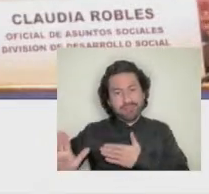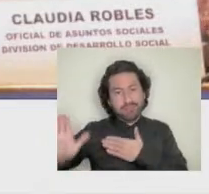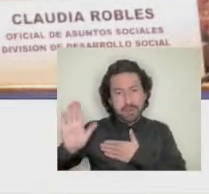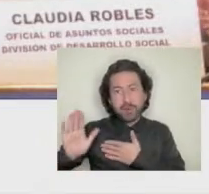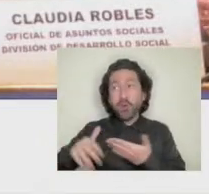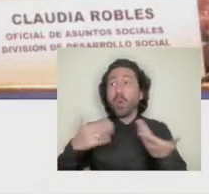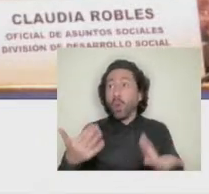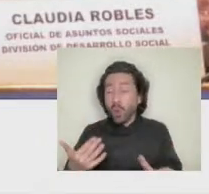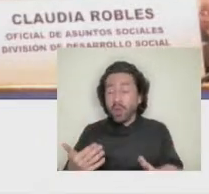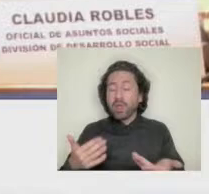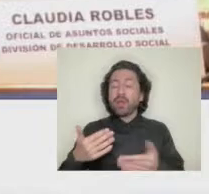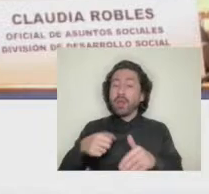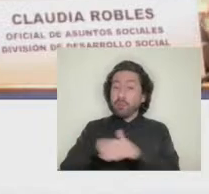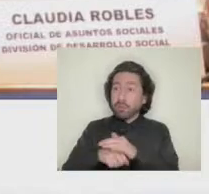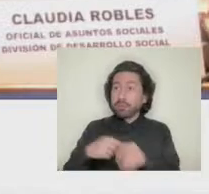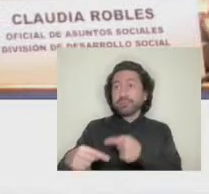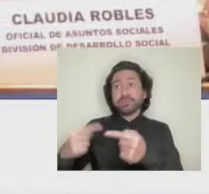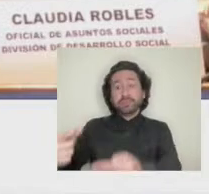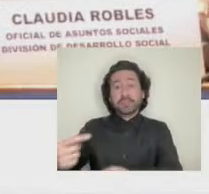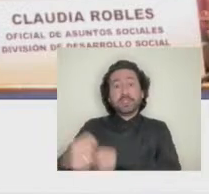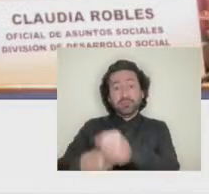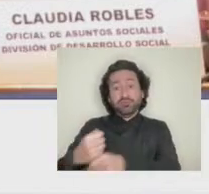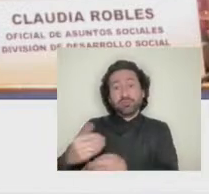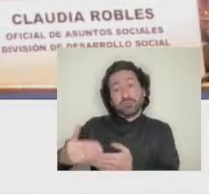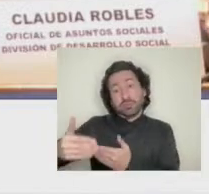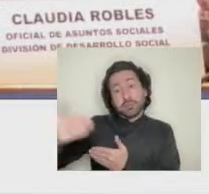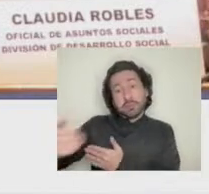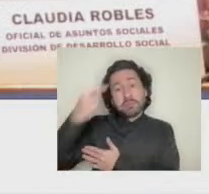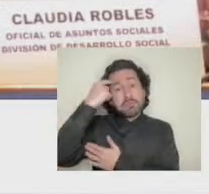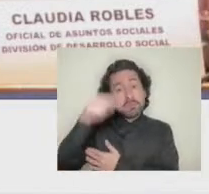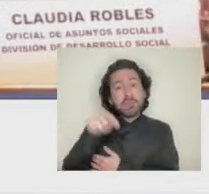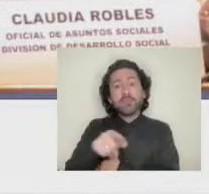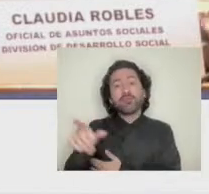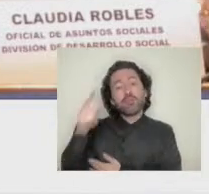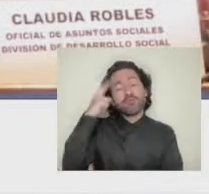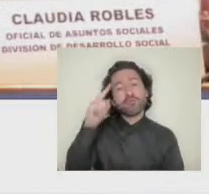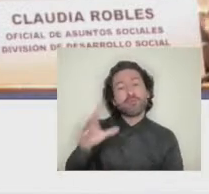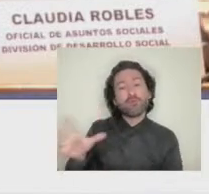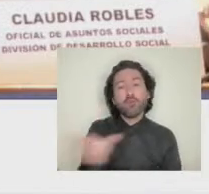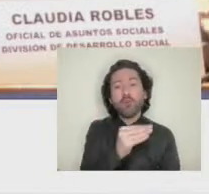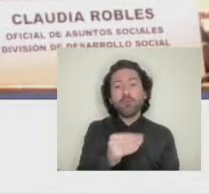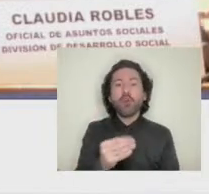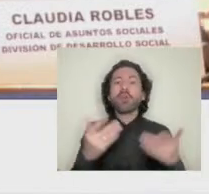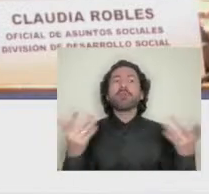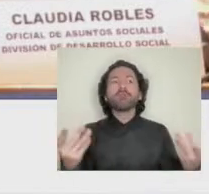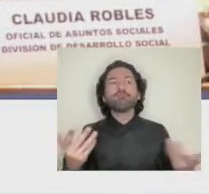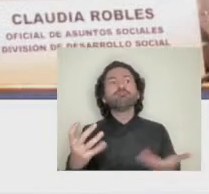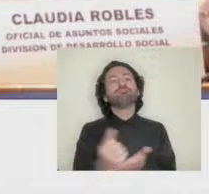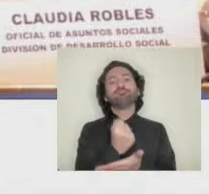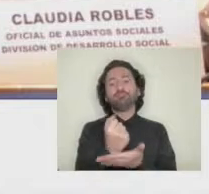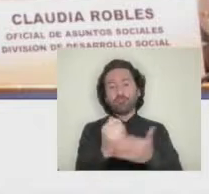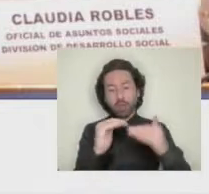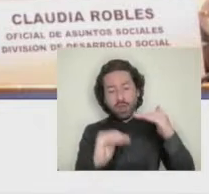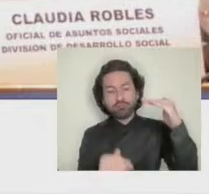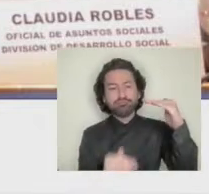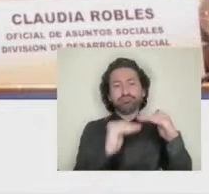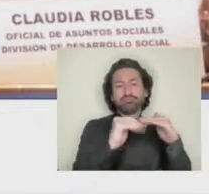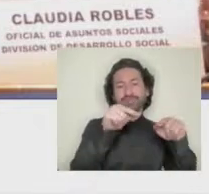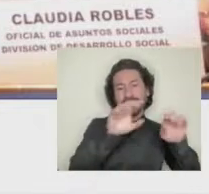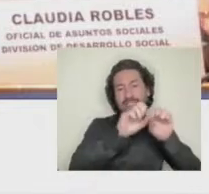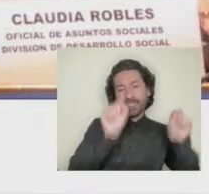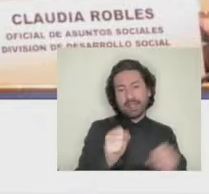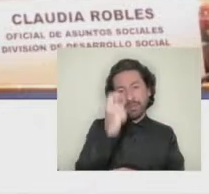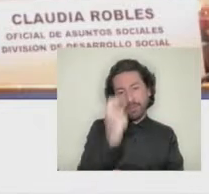fiscal contract and a new intergenerational pact in terms of the objectives of universalization